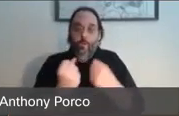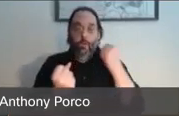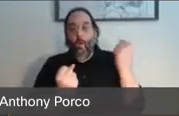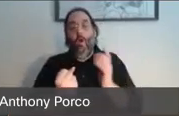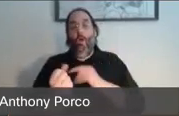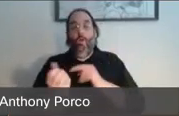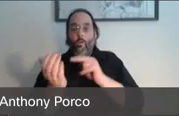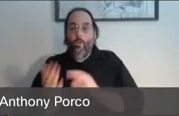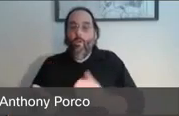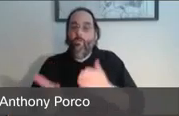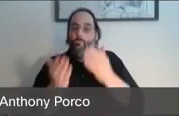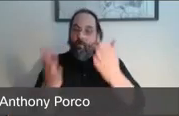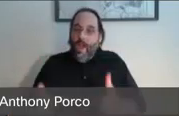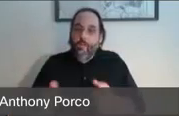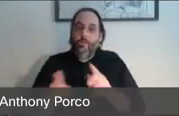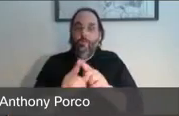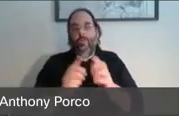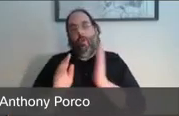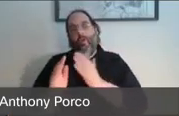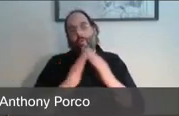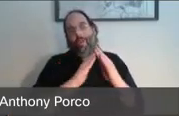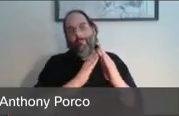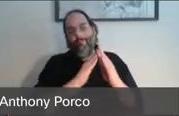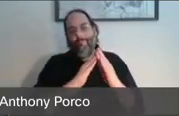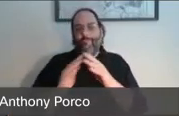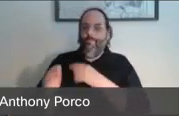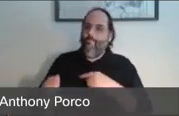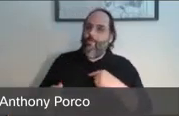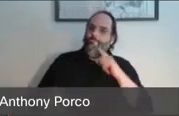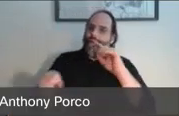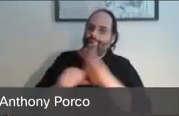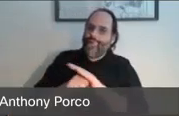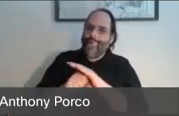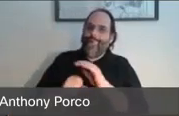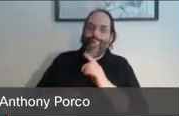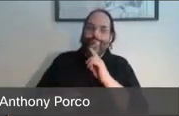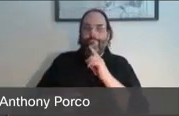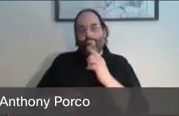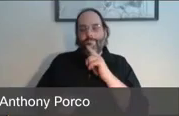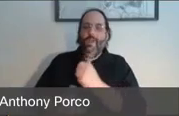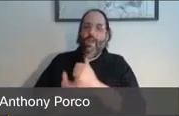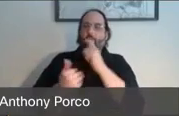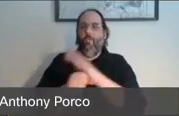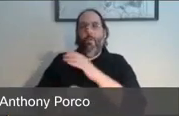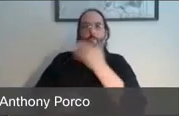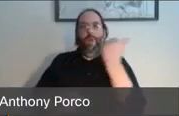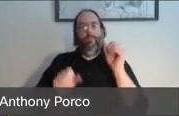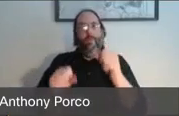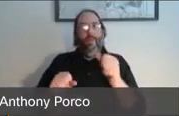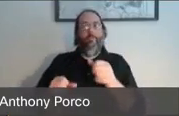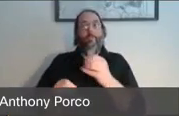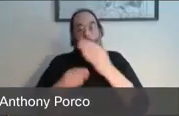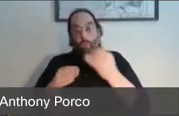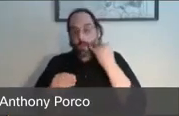nurses, providers, and community. We are dedicated. We help to ensure the best possible outcome when a person is